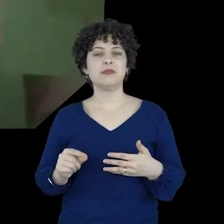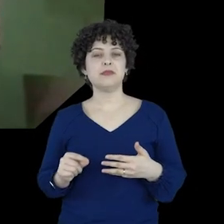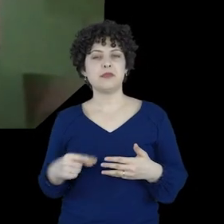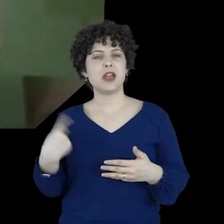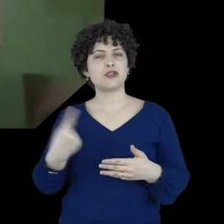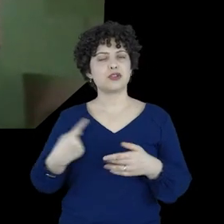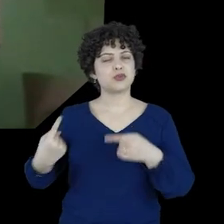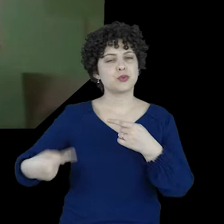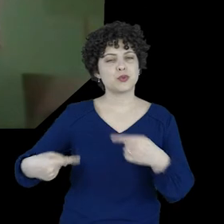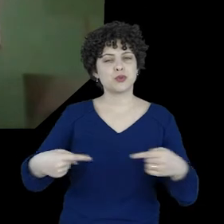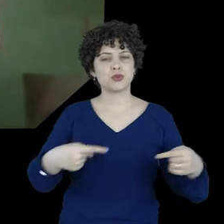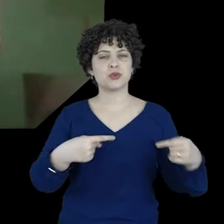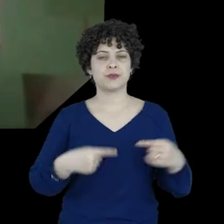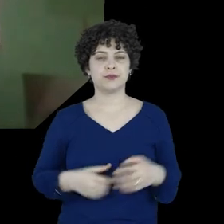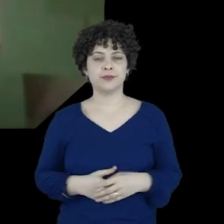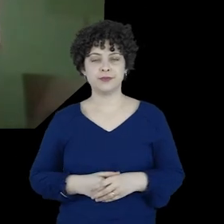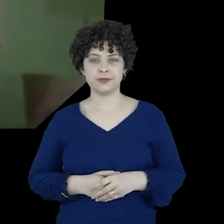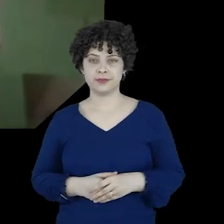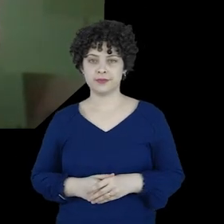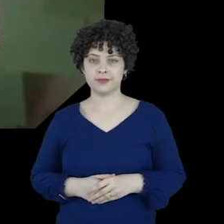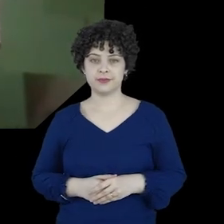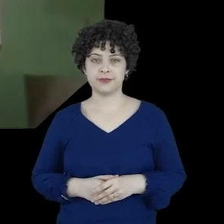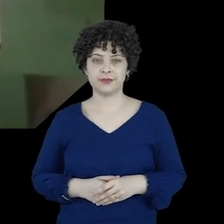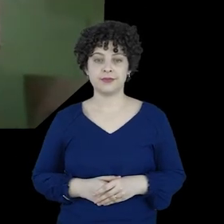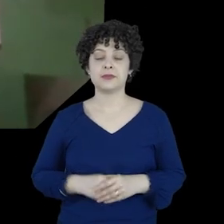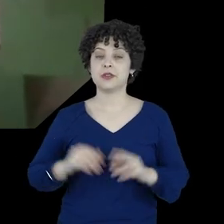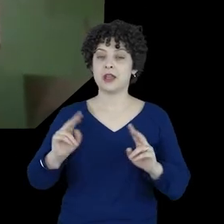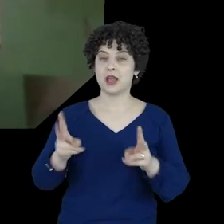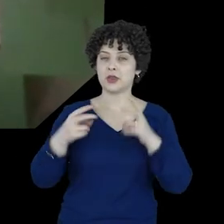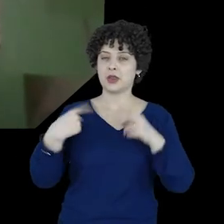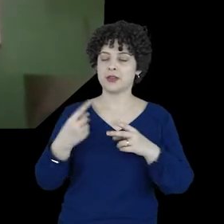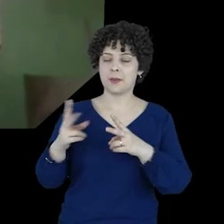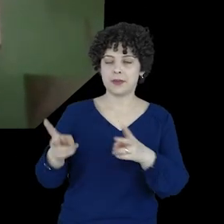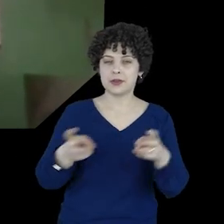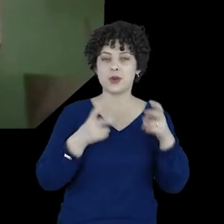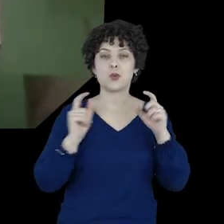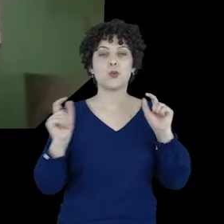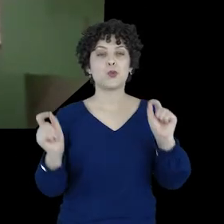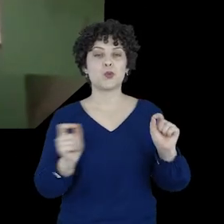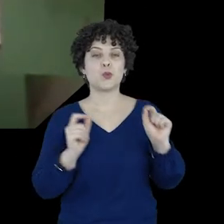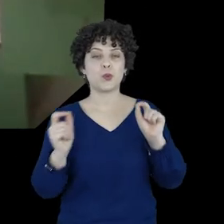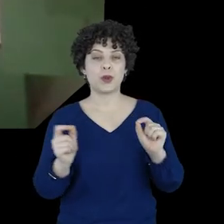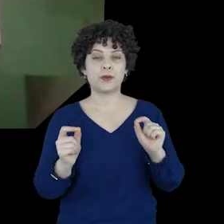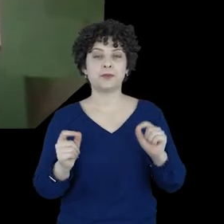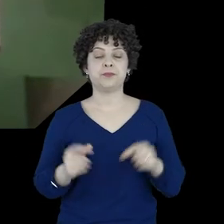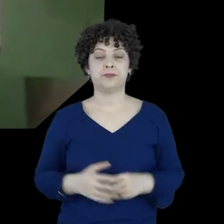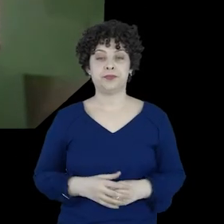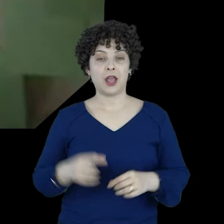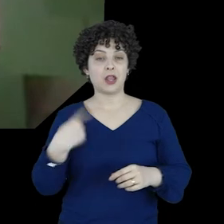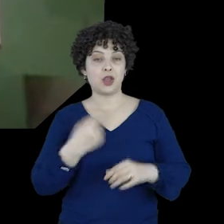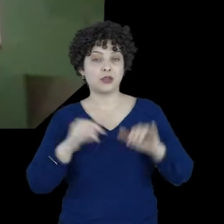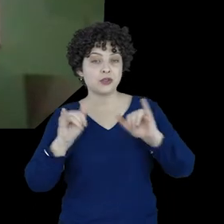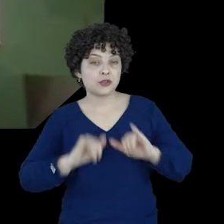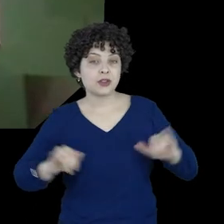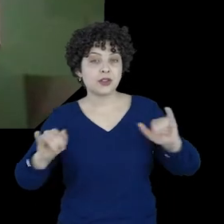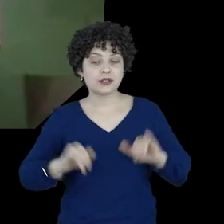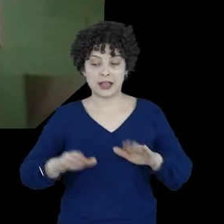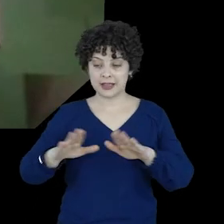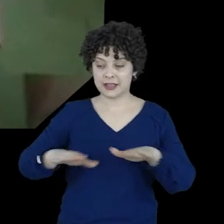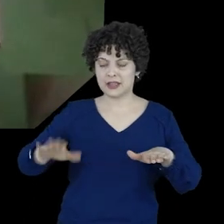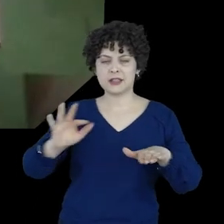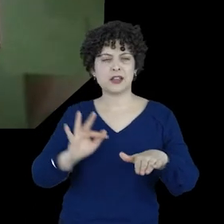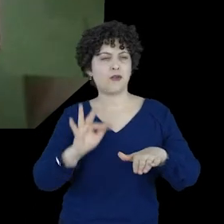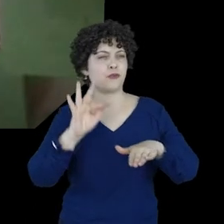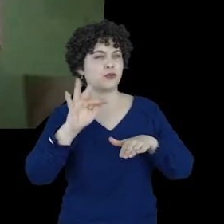things that we have also been raising concern about. And we come to realize that if we say children are